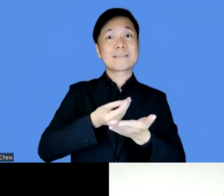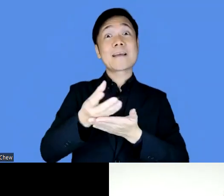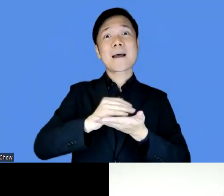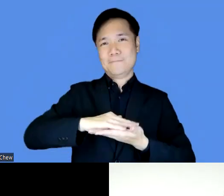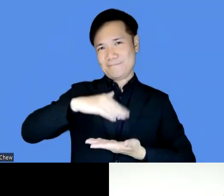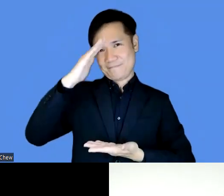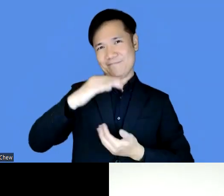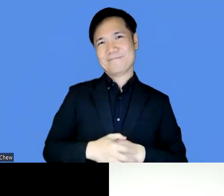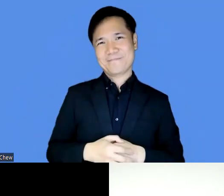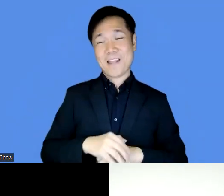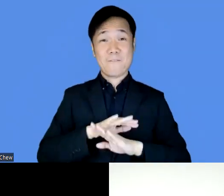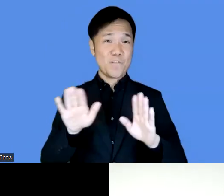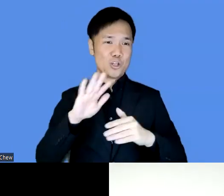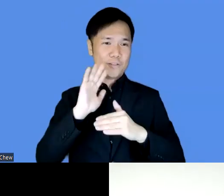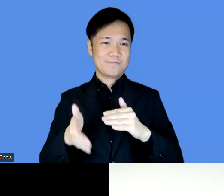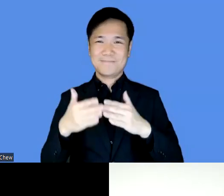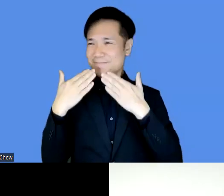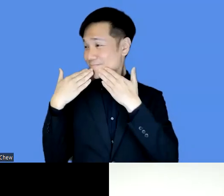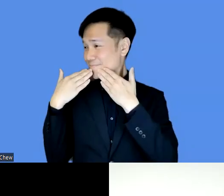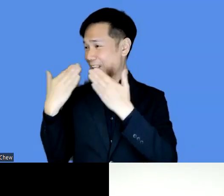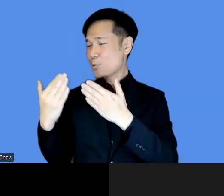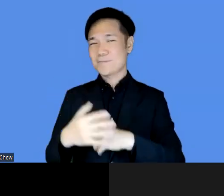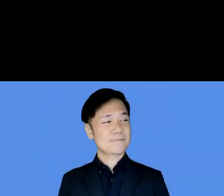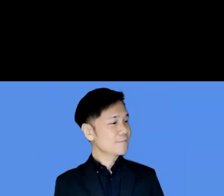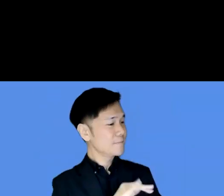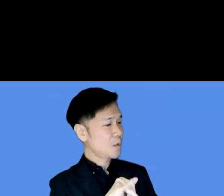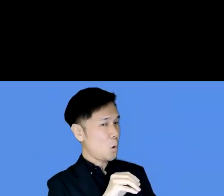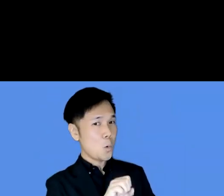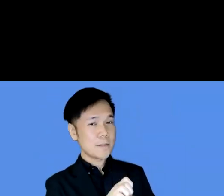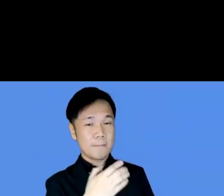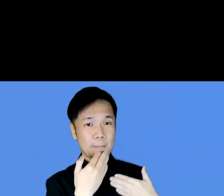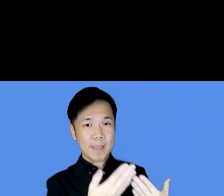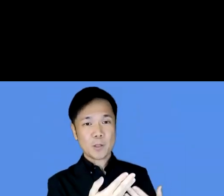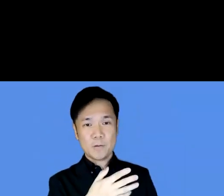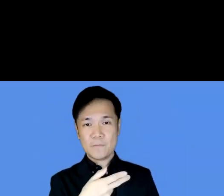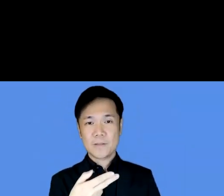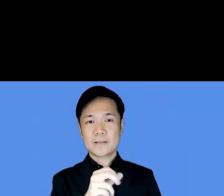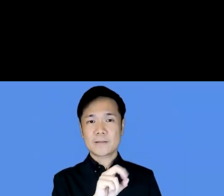Thank you. Thank you very much for the presentation, Mr. Sam,